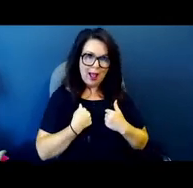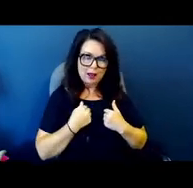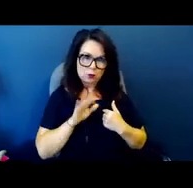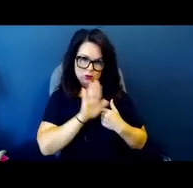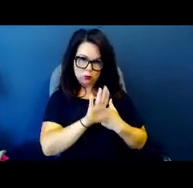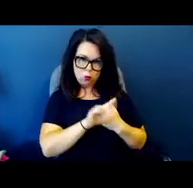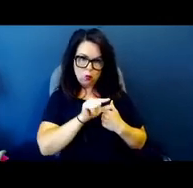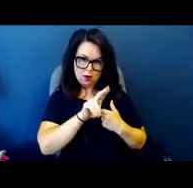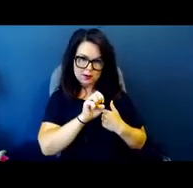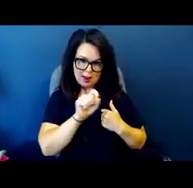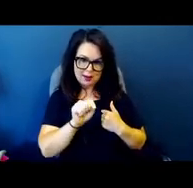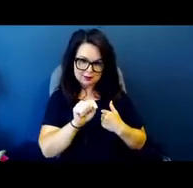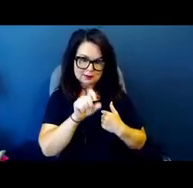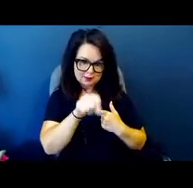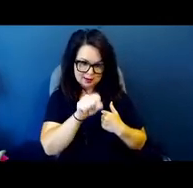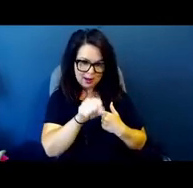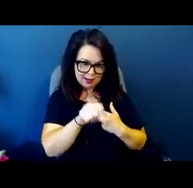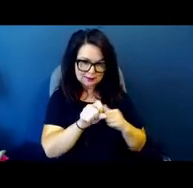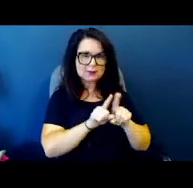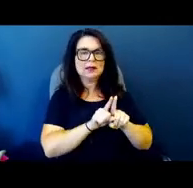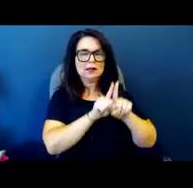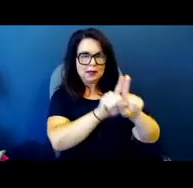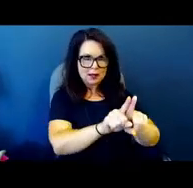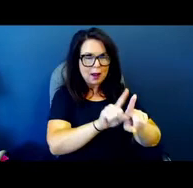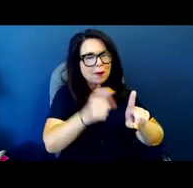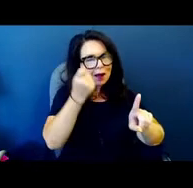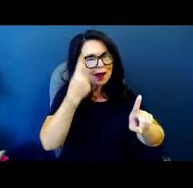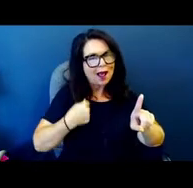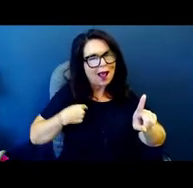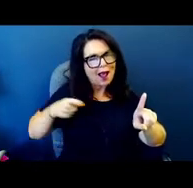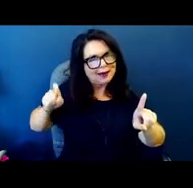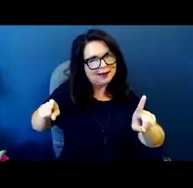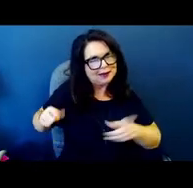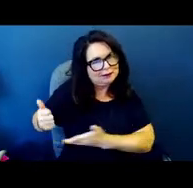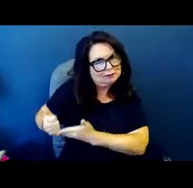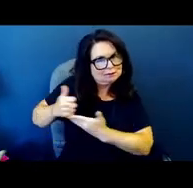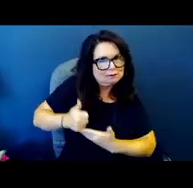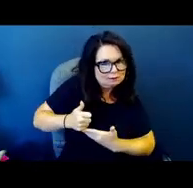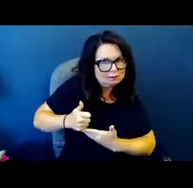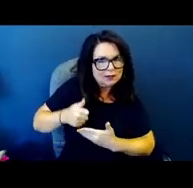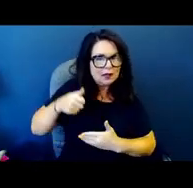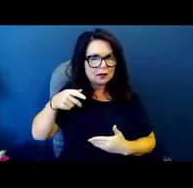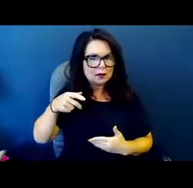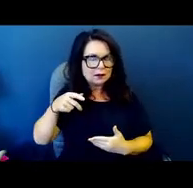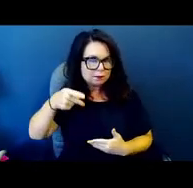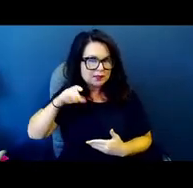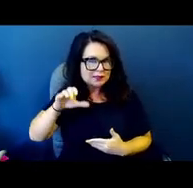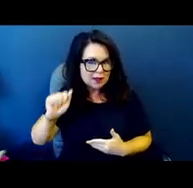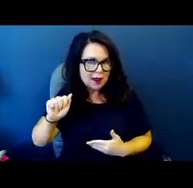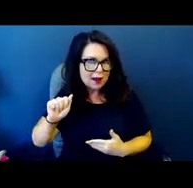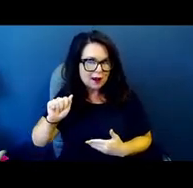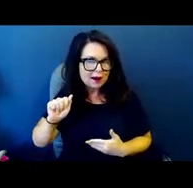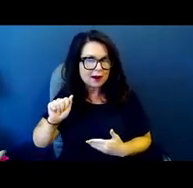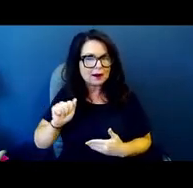that I needed to be able to have a personal care assistant. And I think